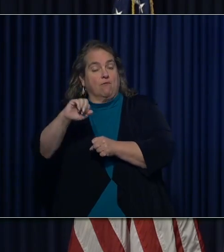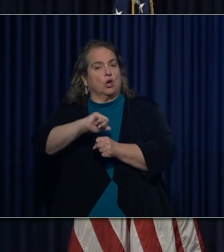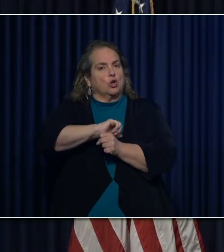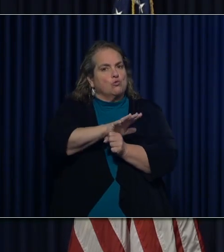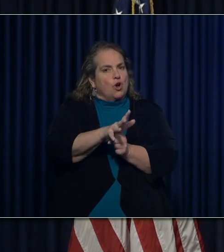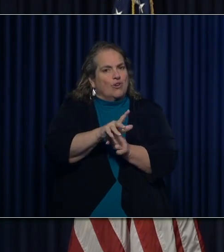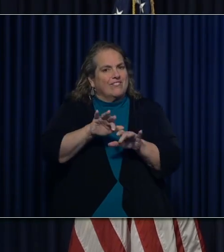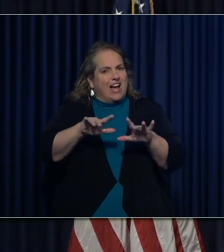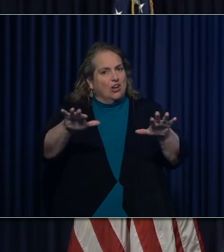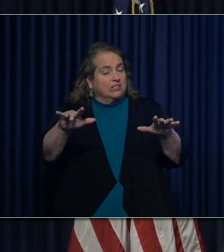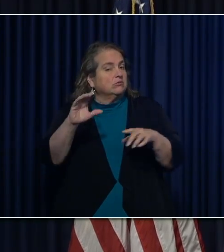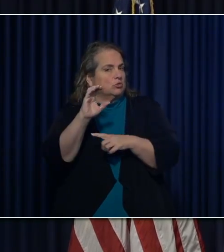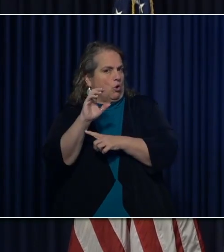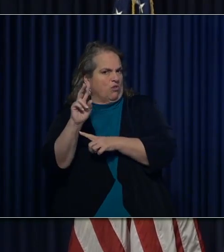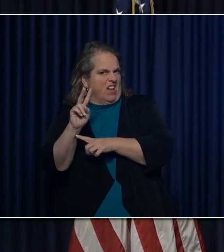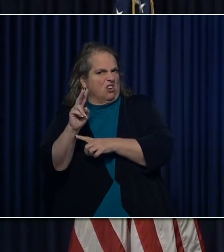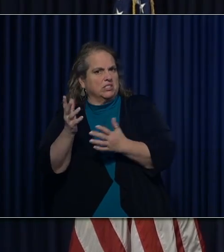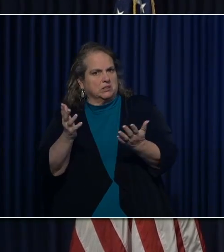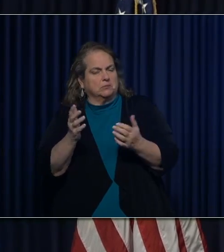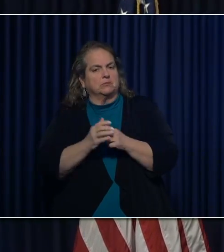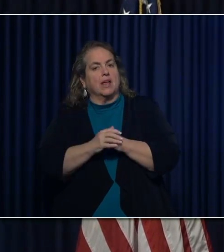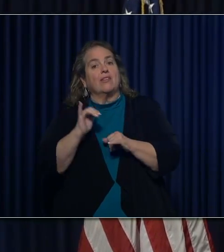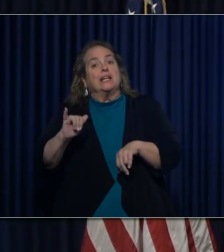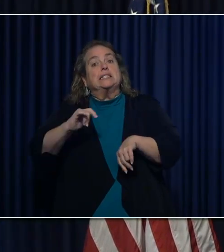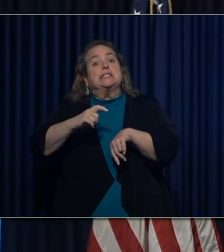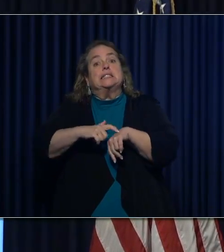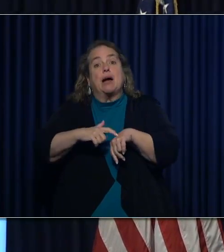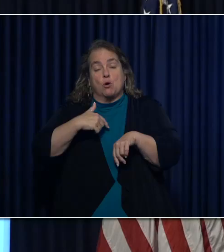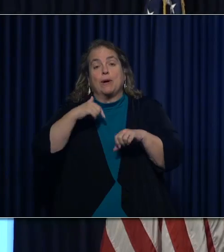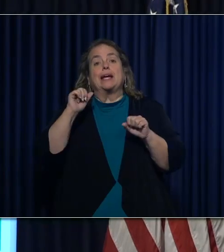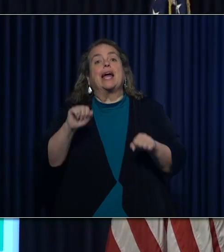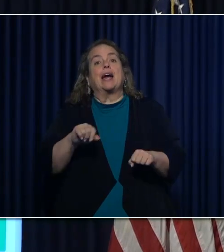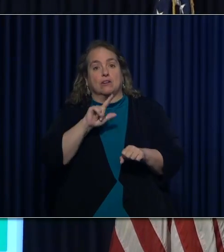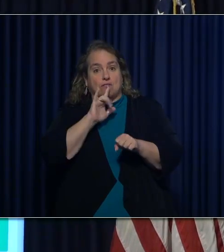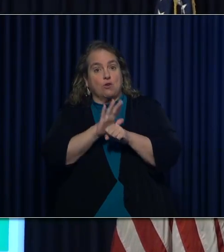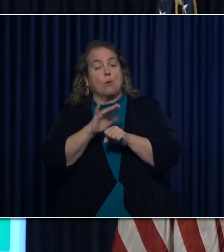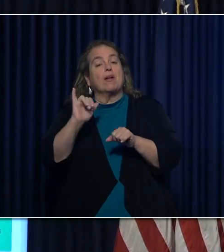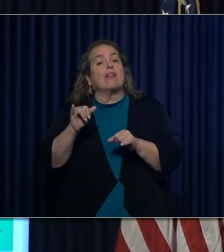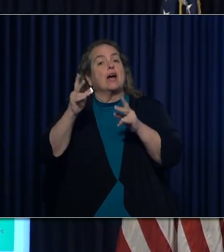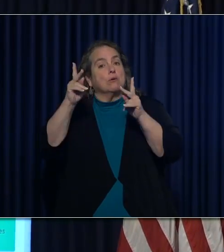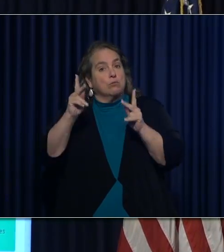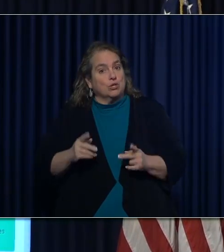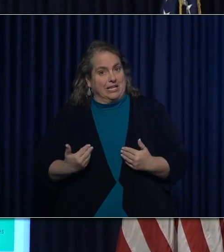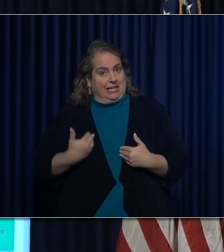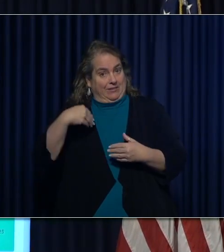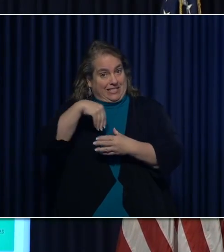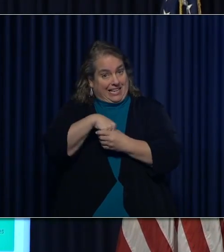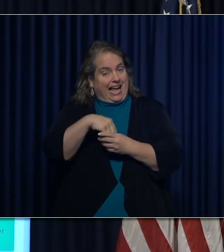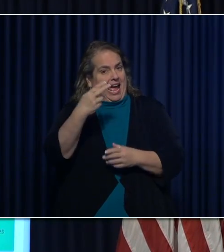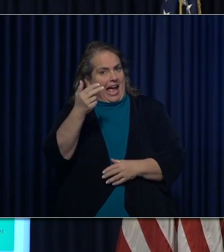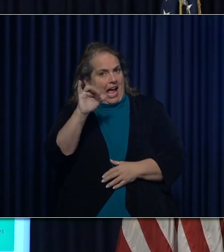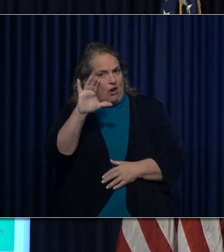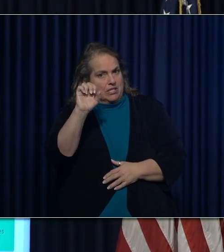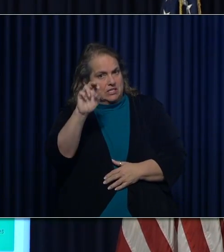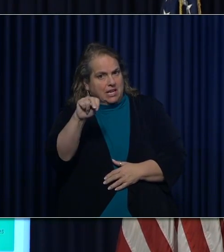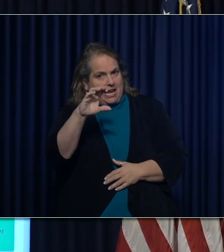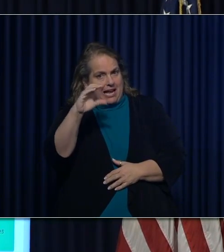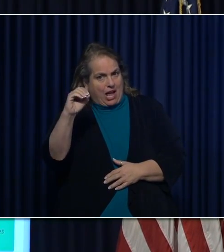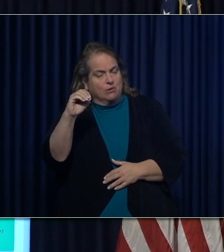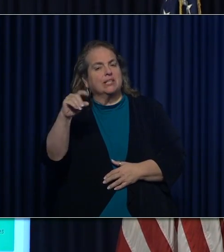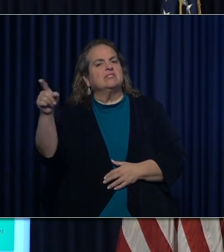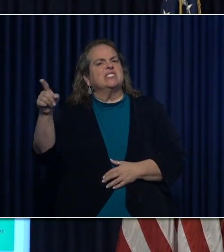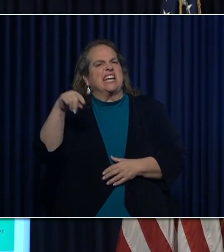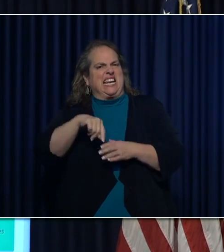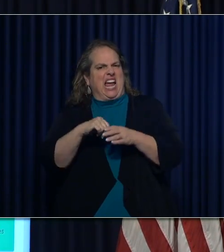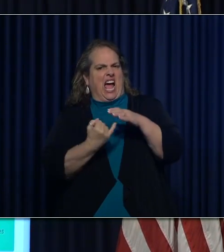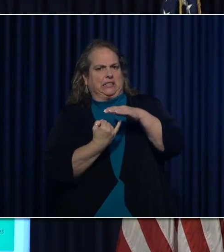coronavirus. At this time, we can confirm that that individual lives in Harrison County and is currently in